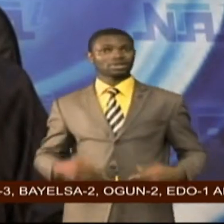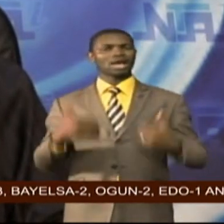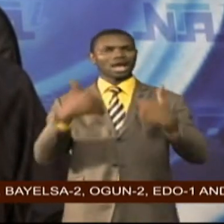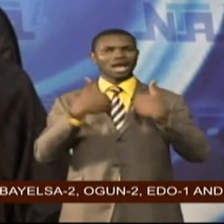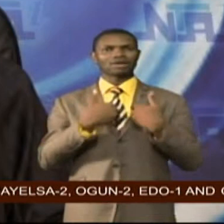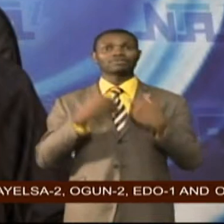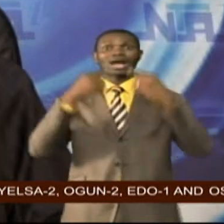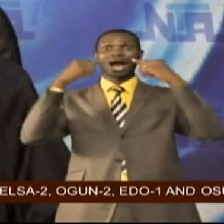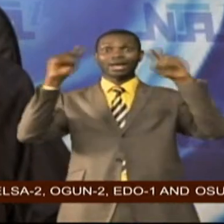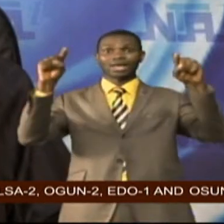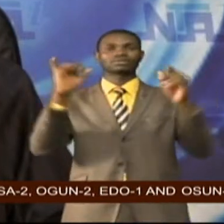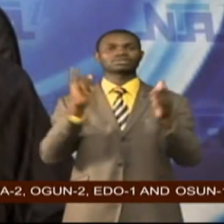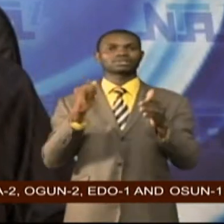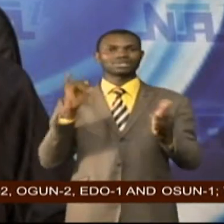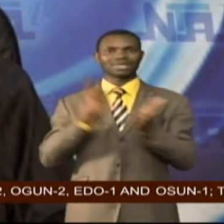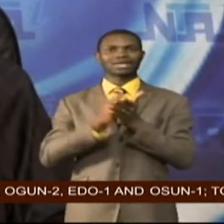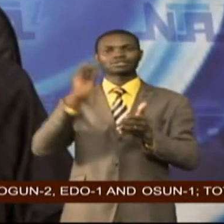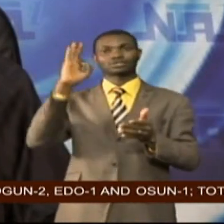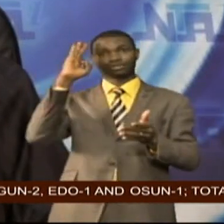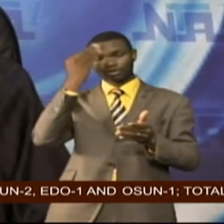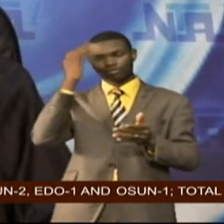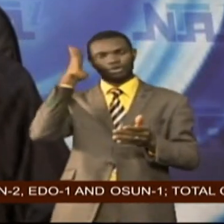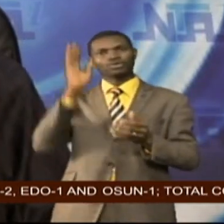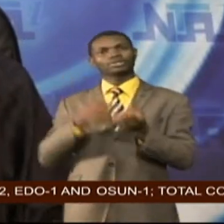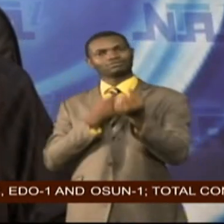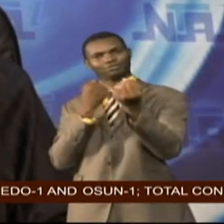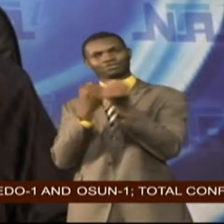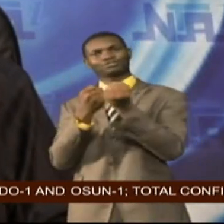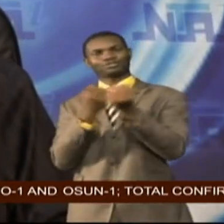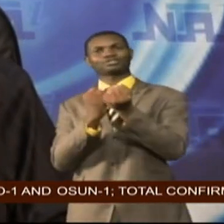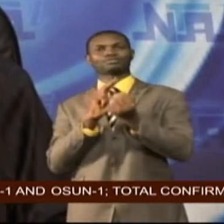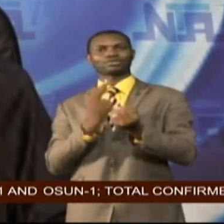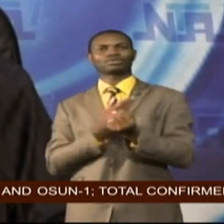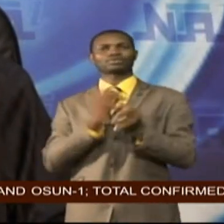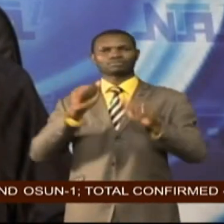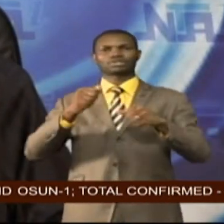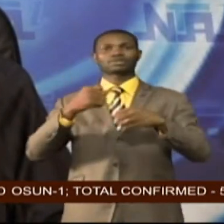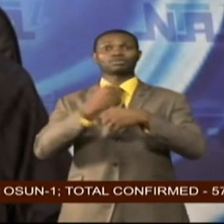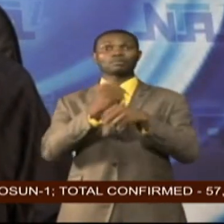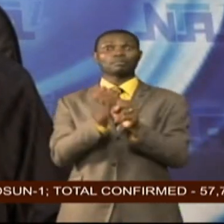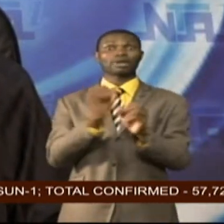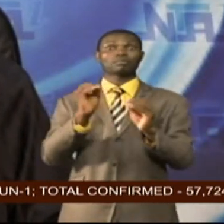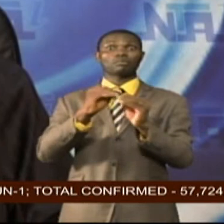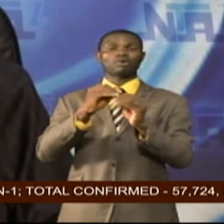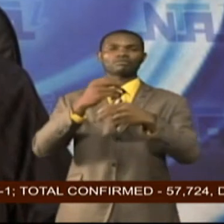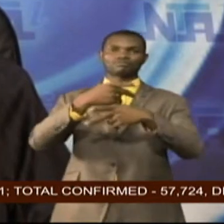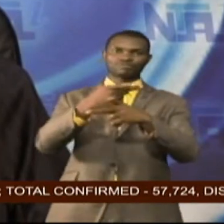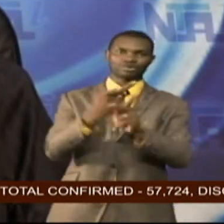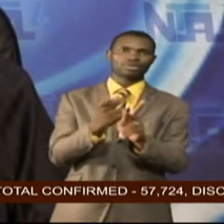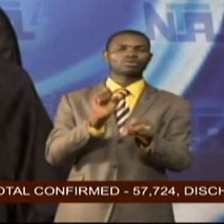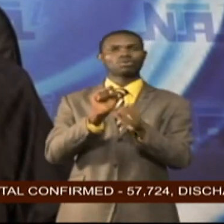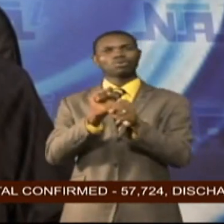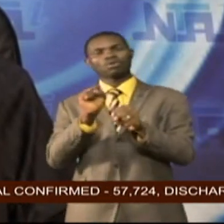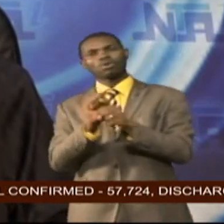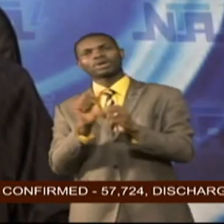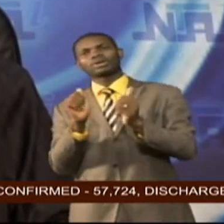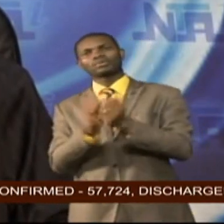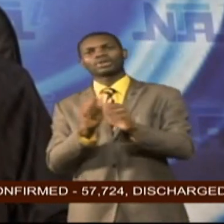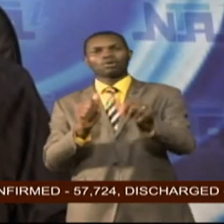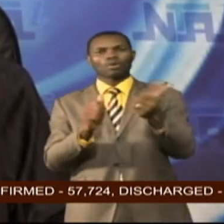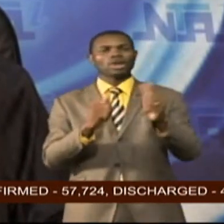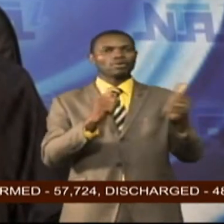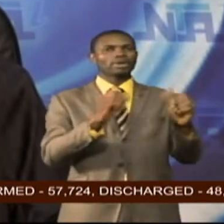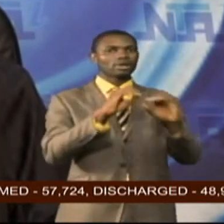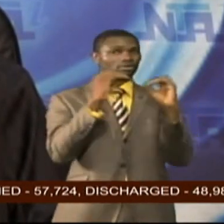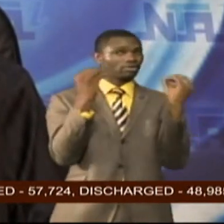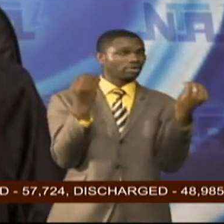are going to support the ECHITAP study group to get these products out. We are working with the Ministry of Industries also to make sure